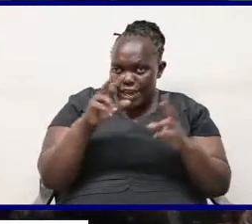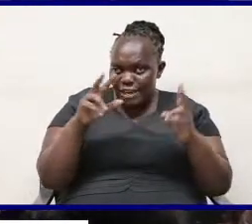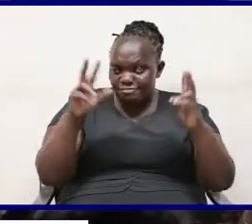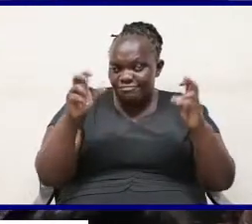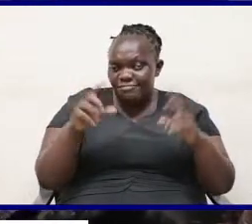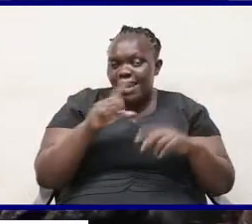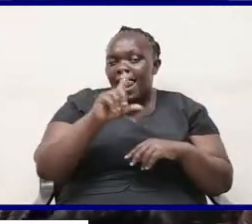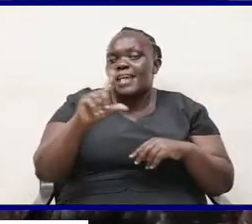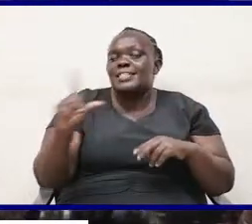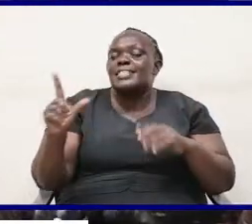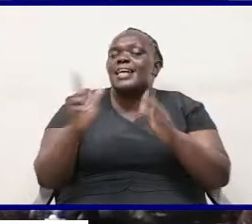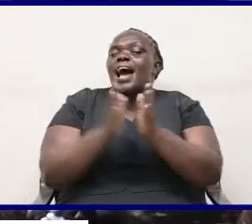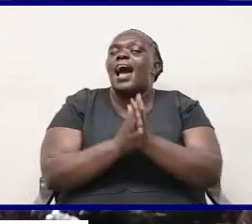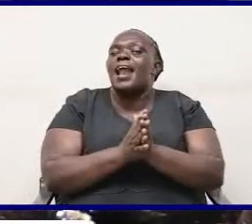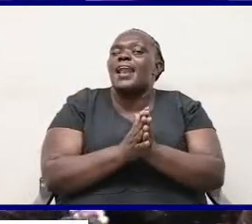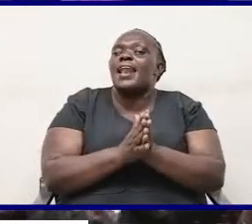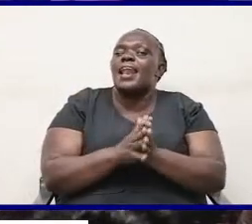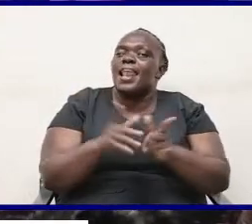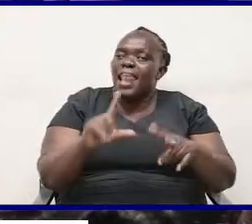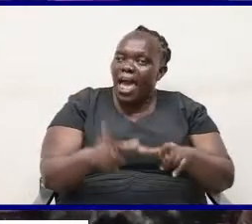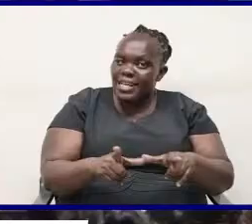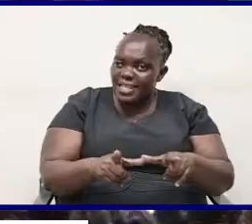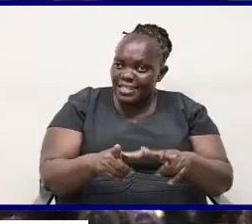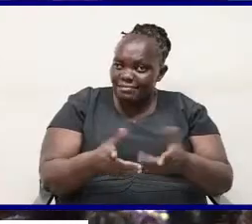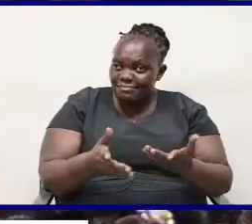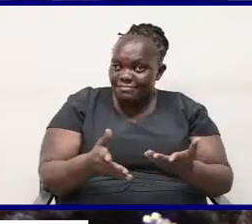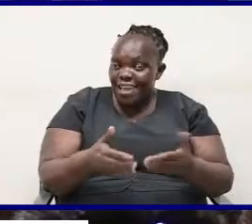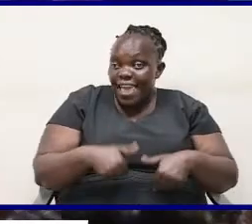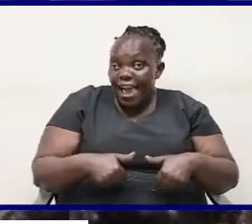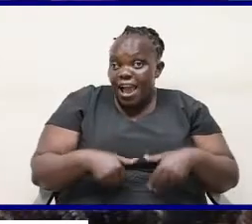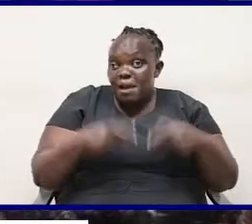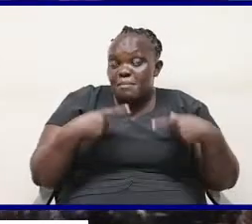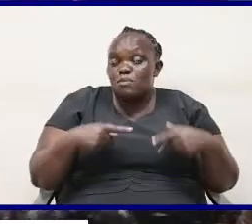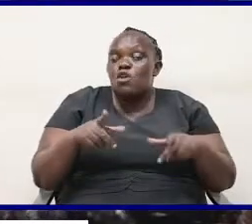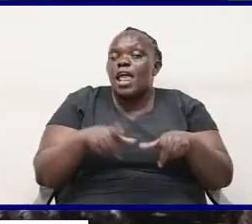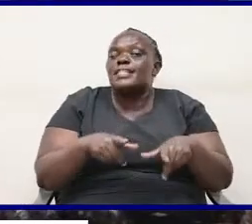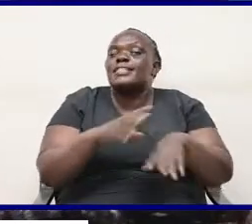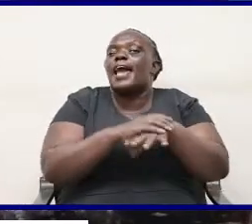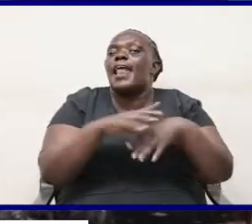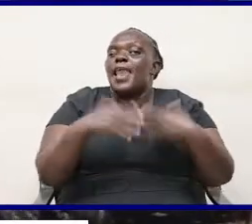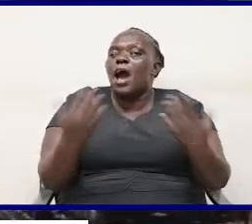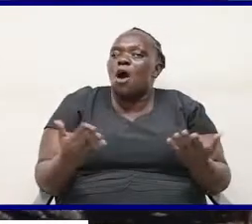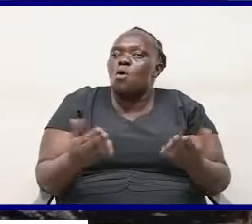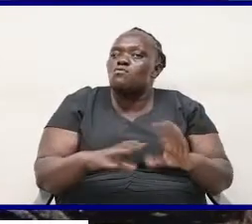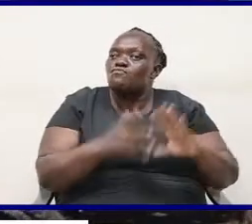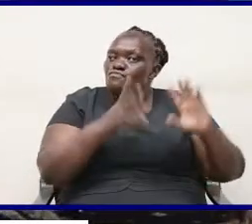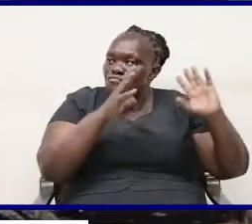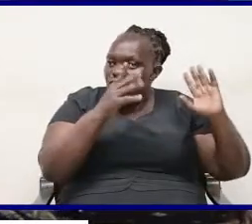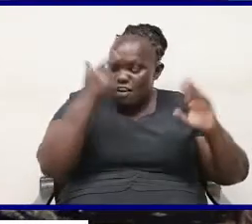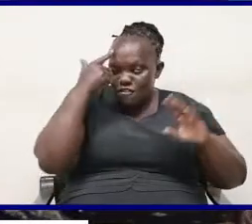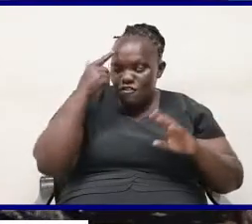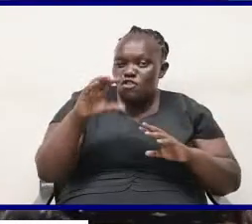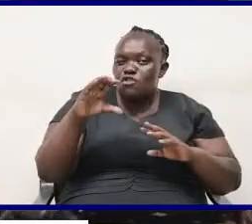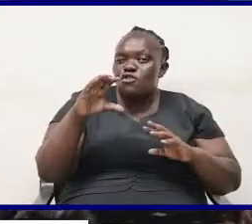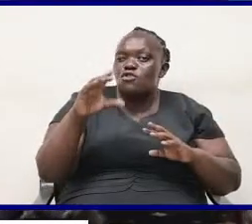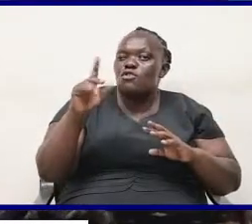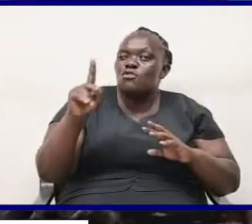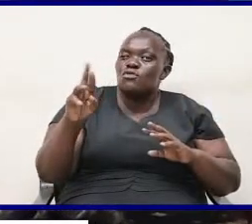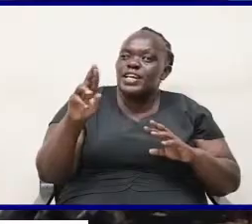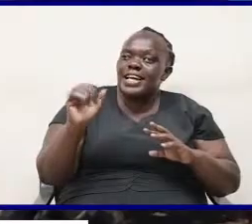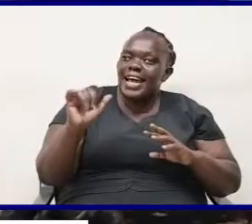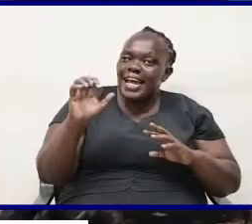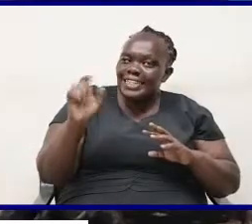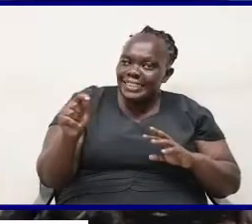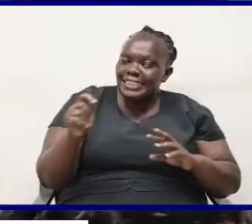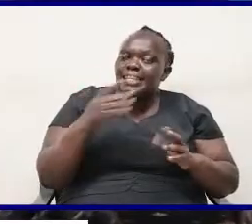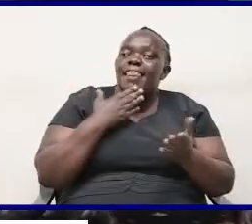the licensing, and how easy they are to be for the young people, right? Yeah. Makofi kwa yetu.